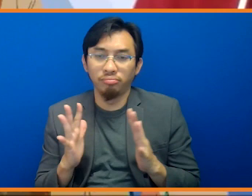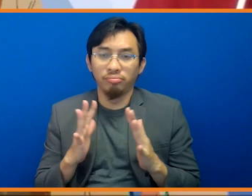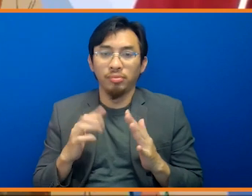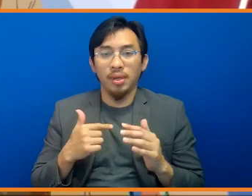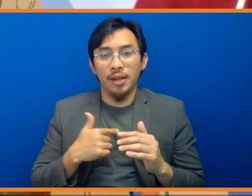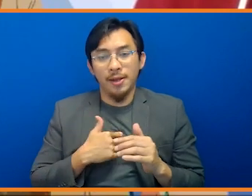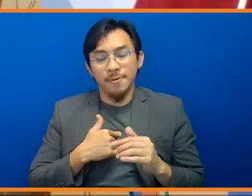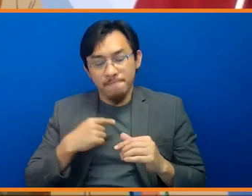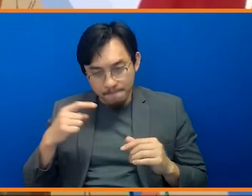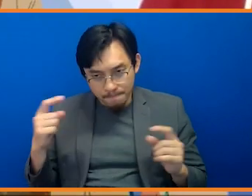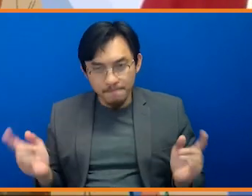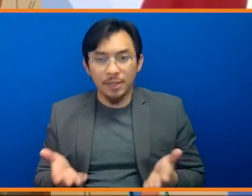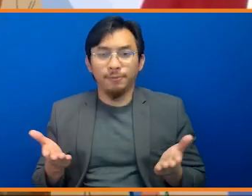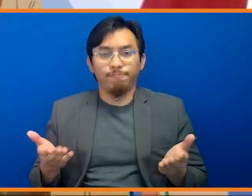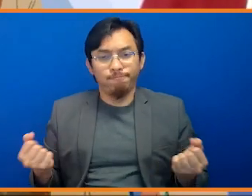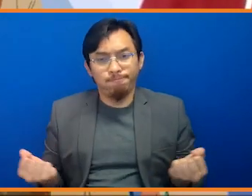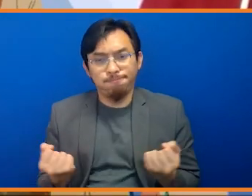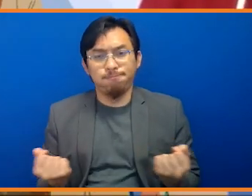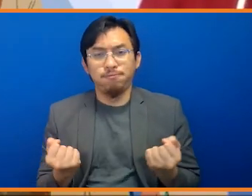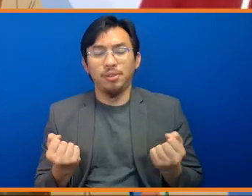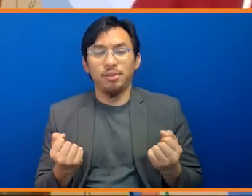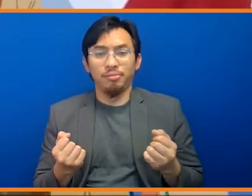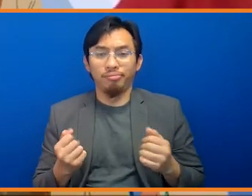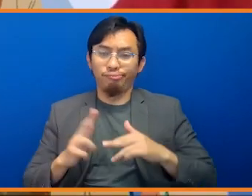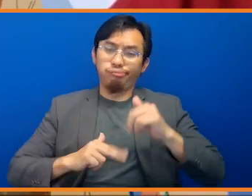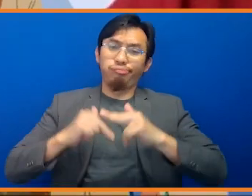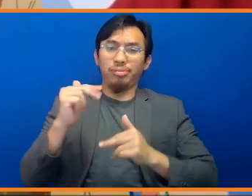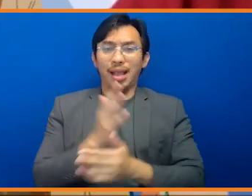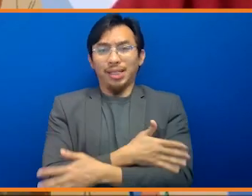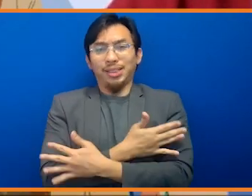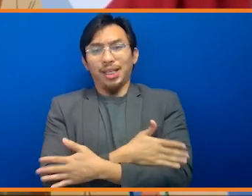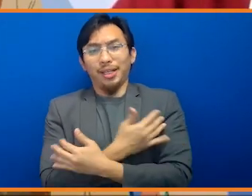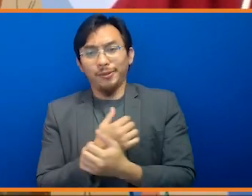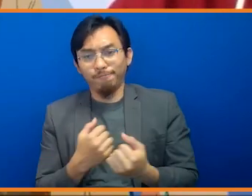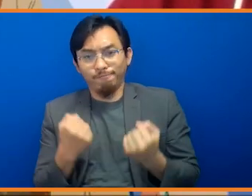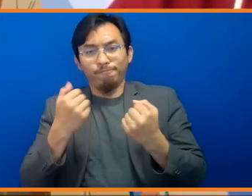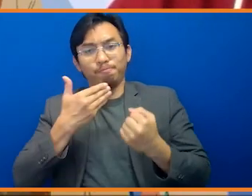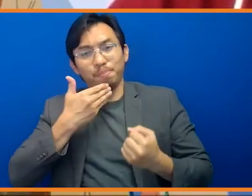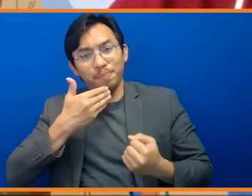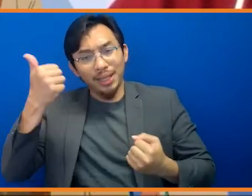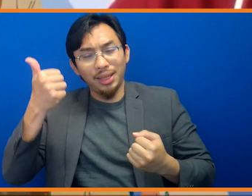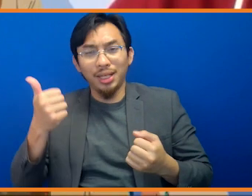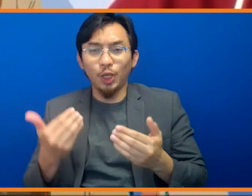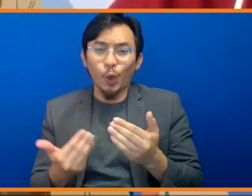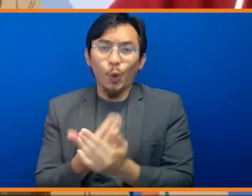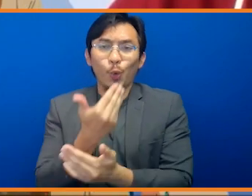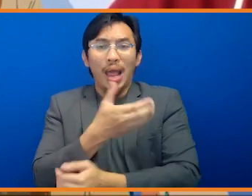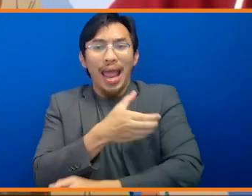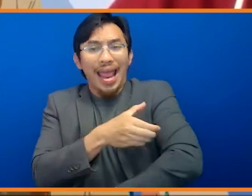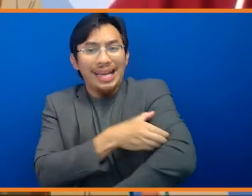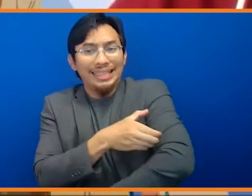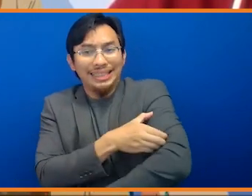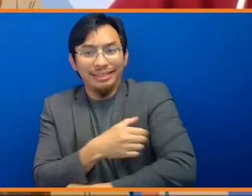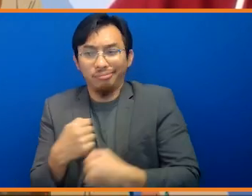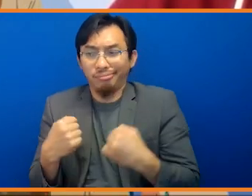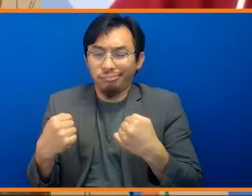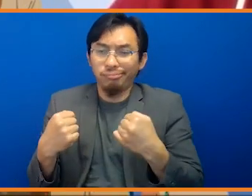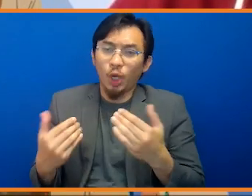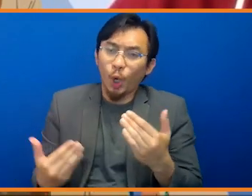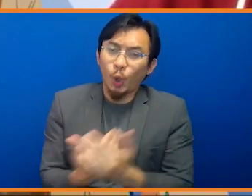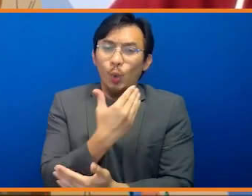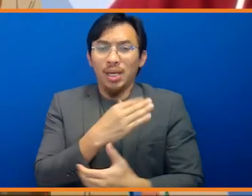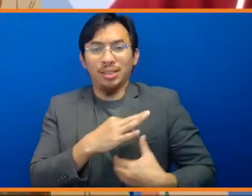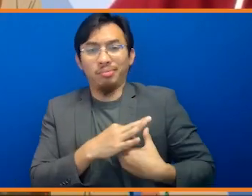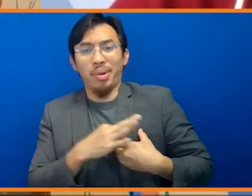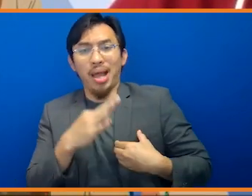better Aceh. So we built Aceh in the with the new energy and with the new